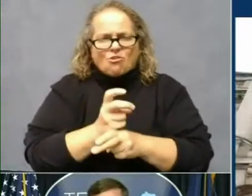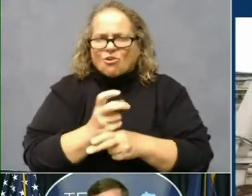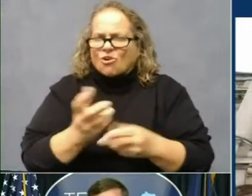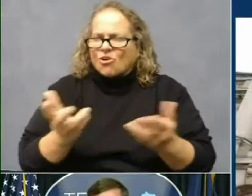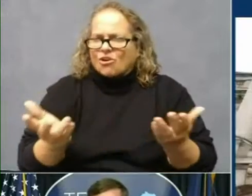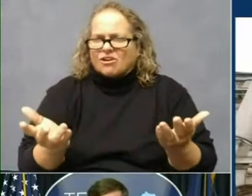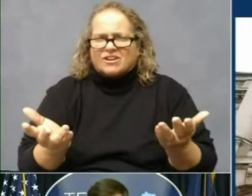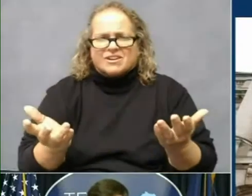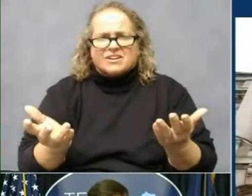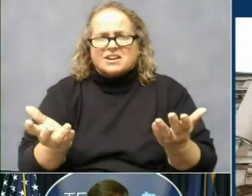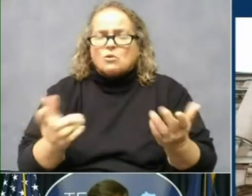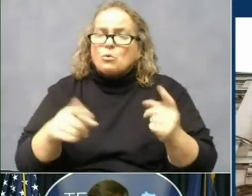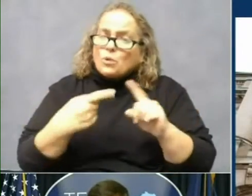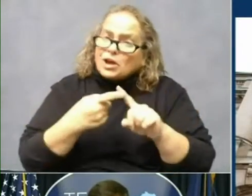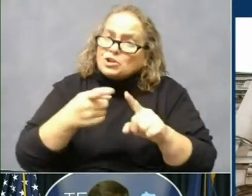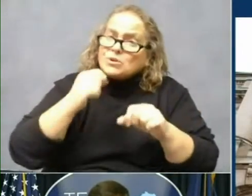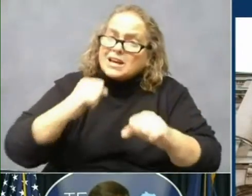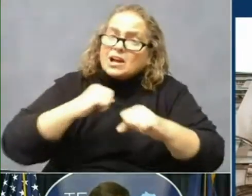around us?